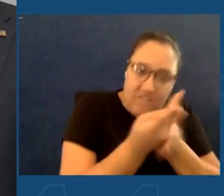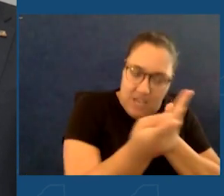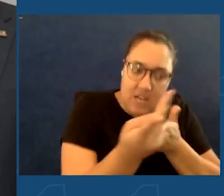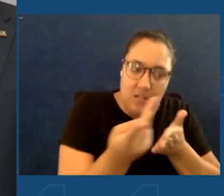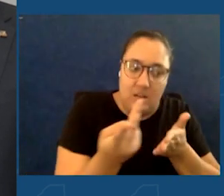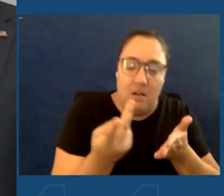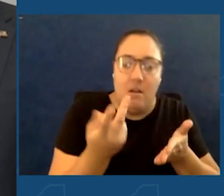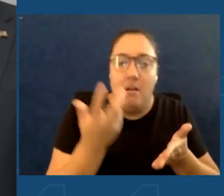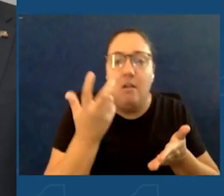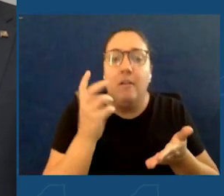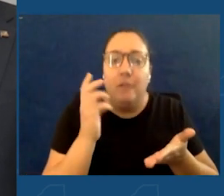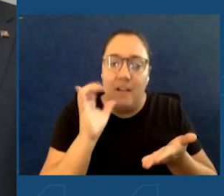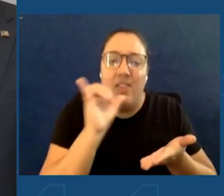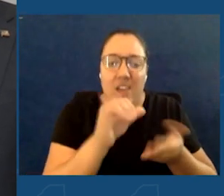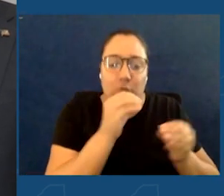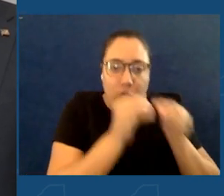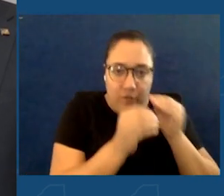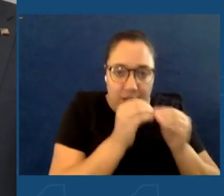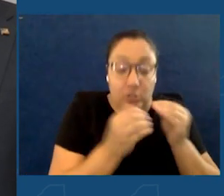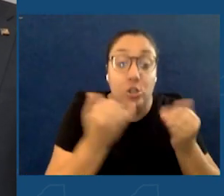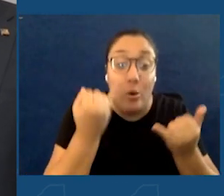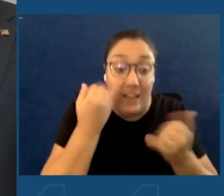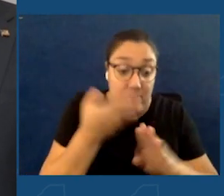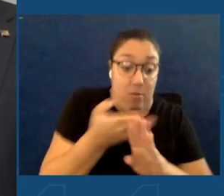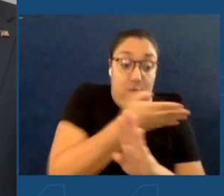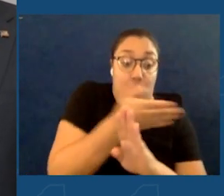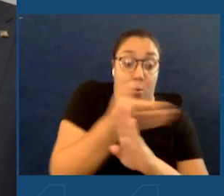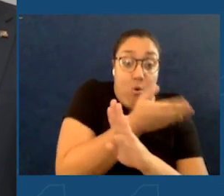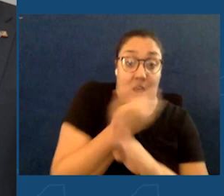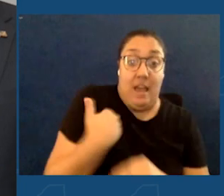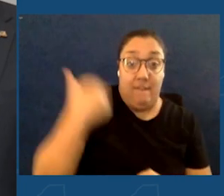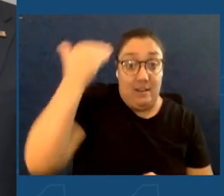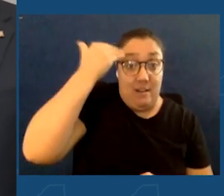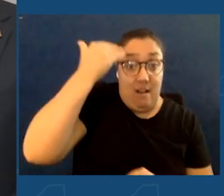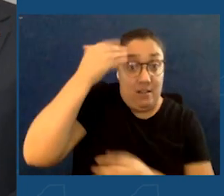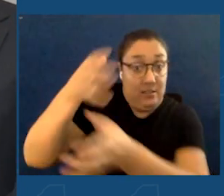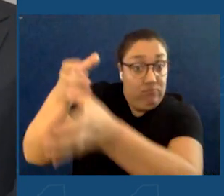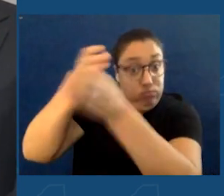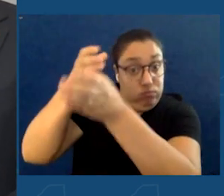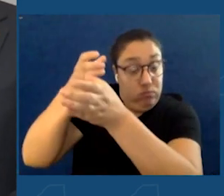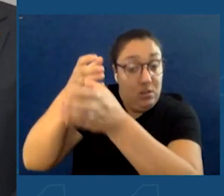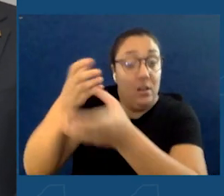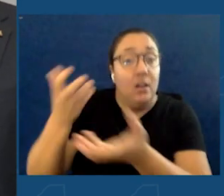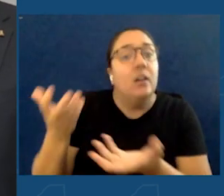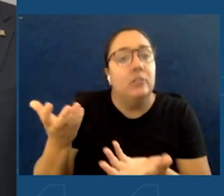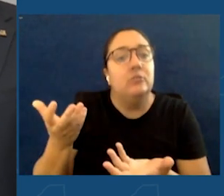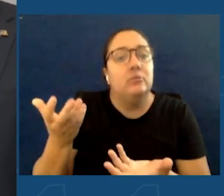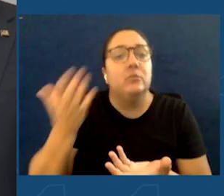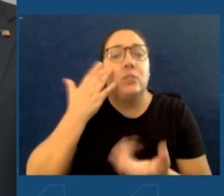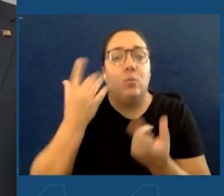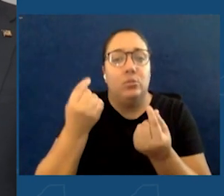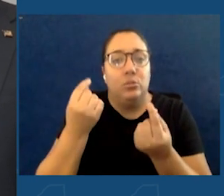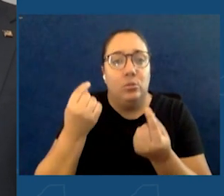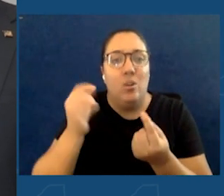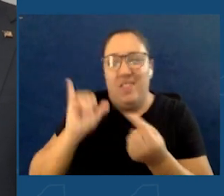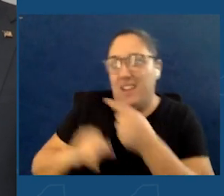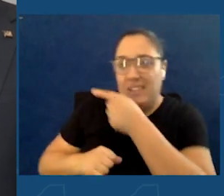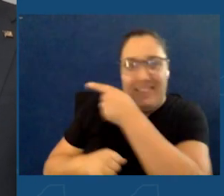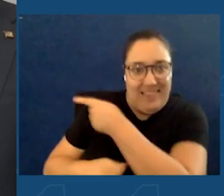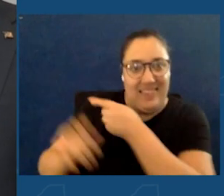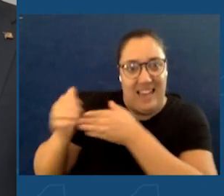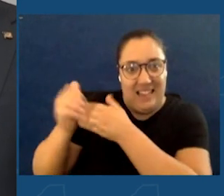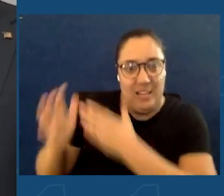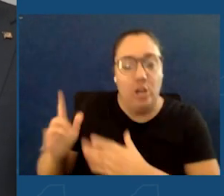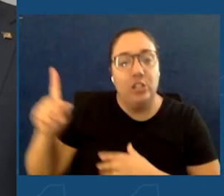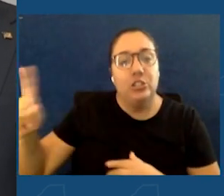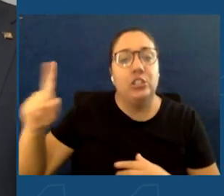about what's actually going to happen is really important. So as part of this leader's background, she's the former chief of staff of the National